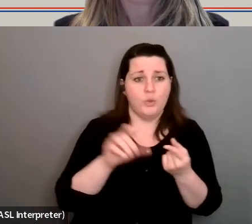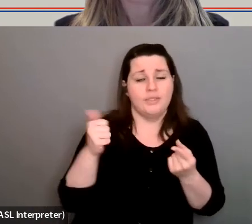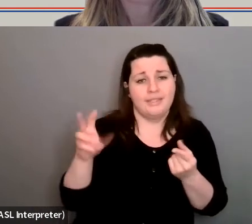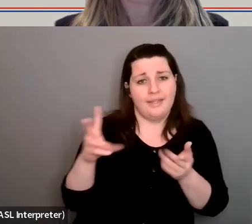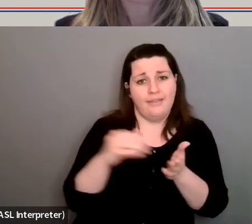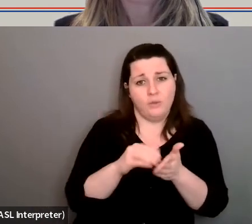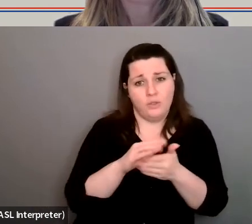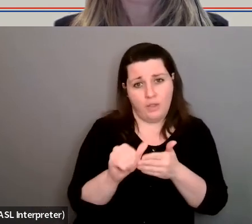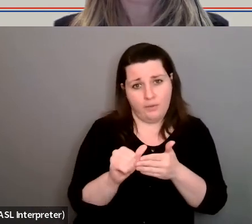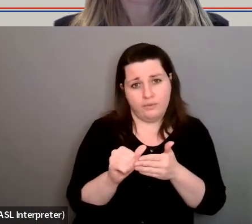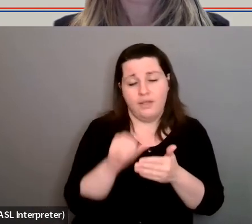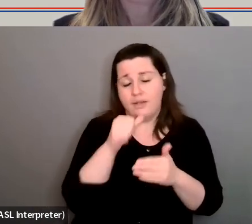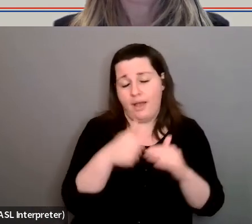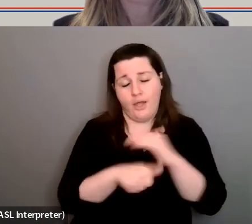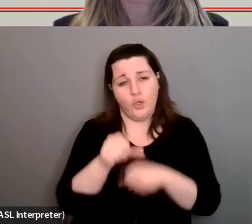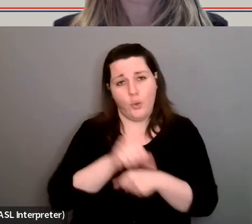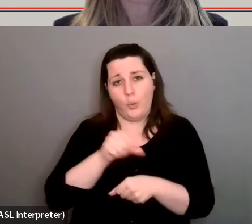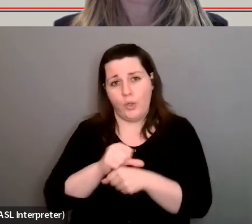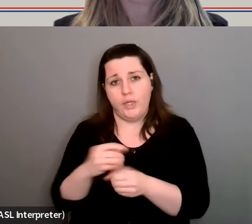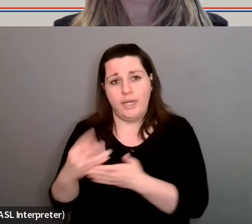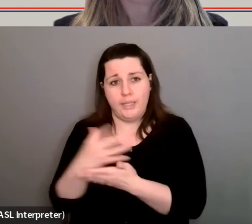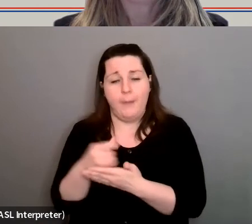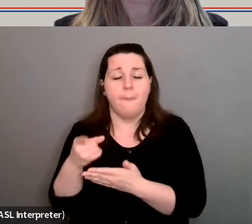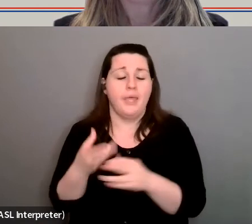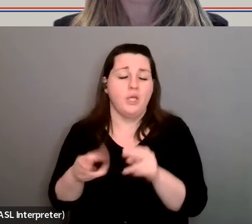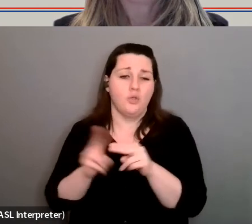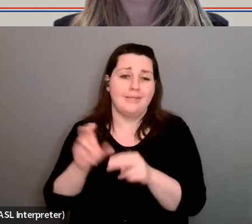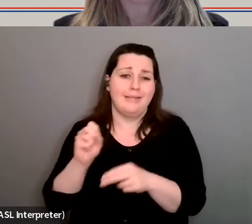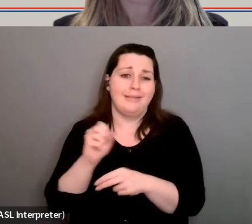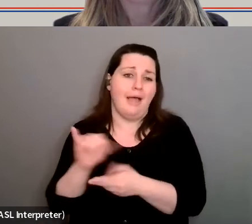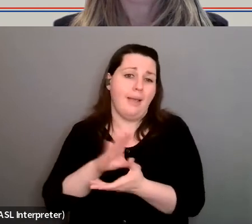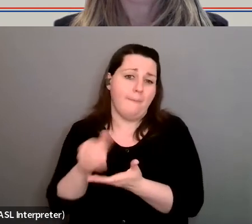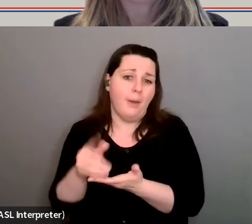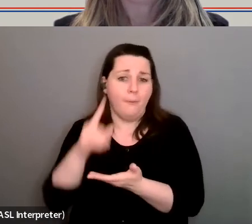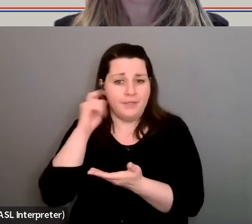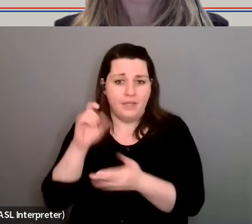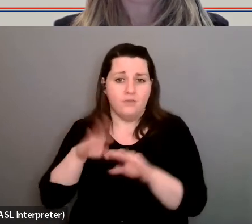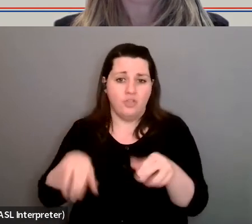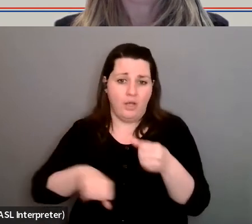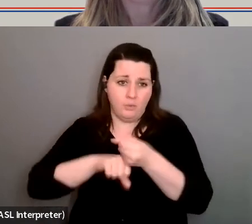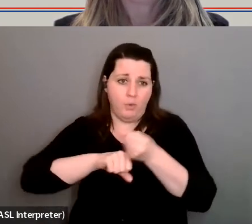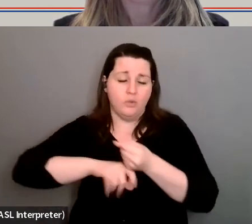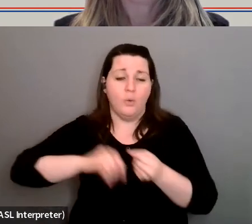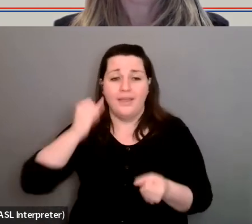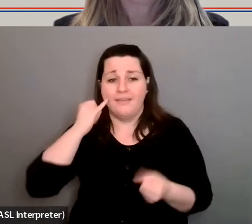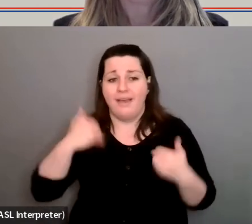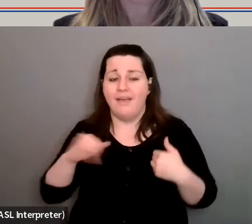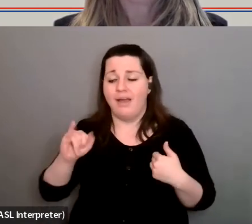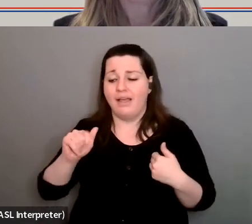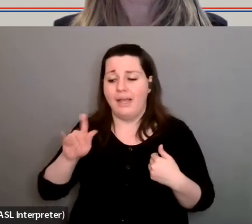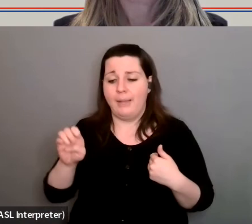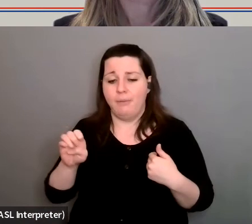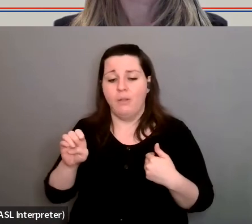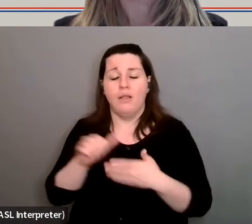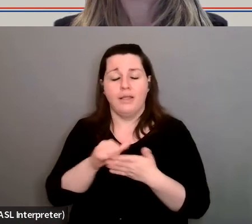under work income, they do increase the SSI amount because of child support. So if I have an IAble account and have the child